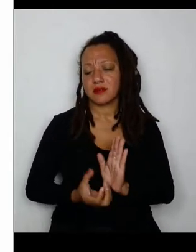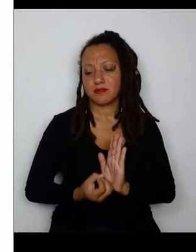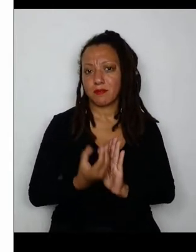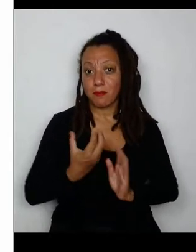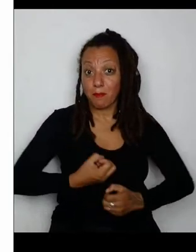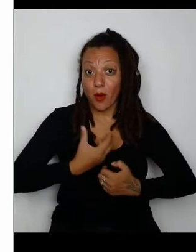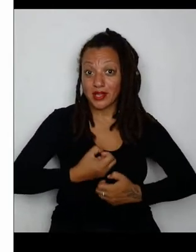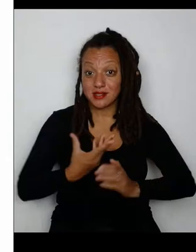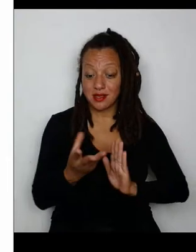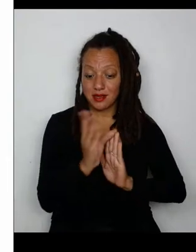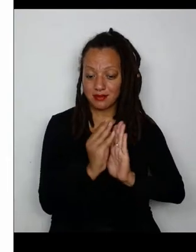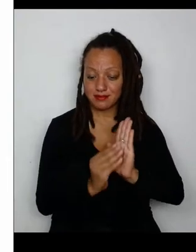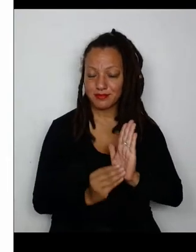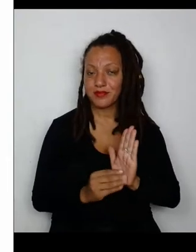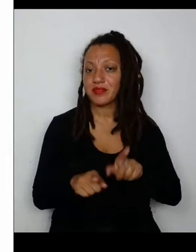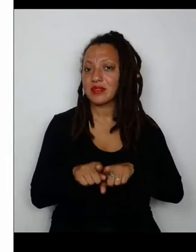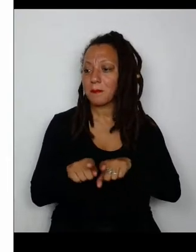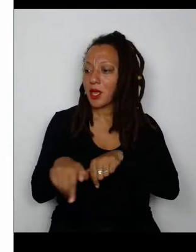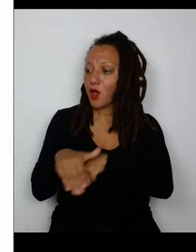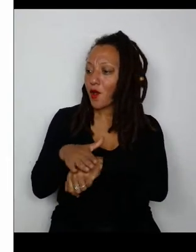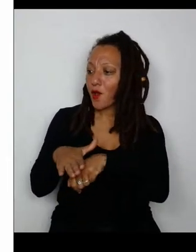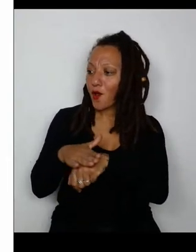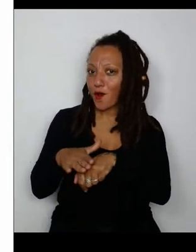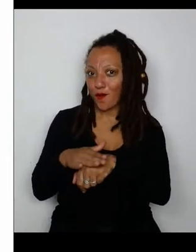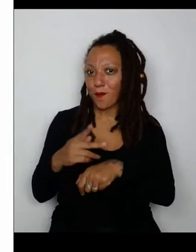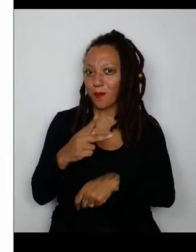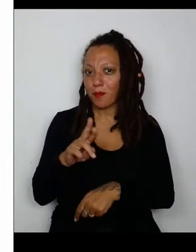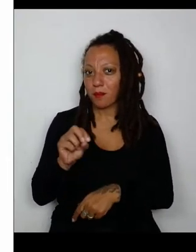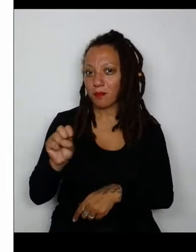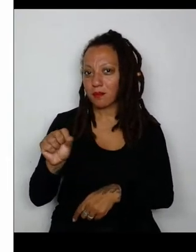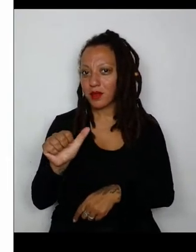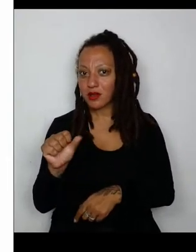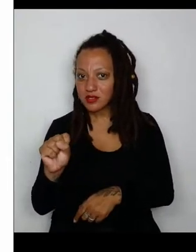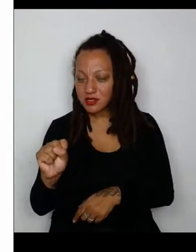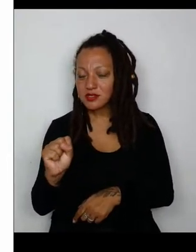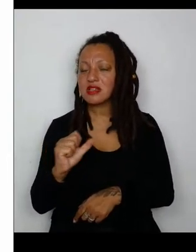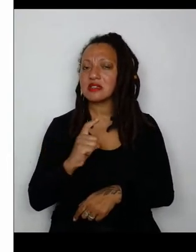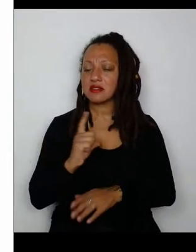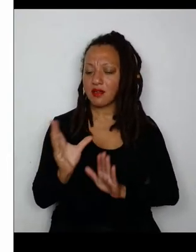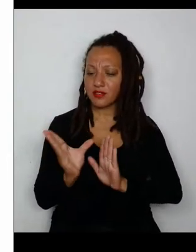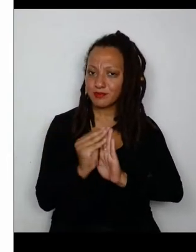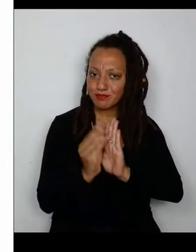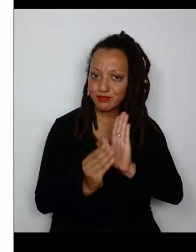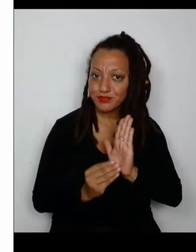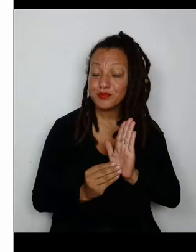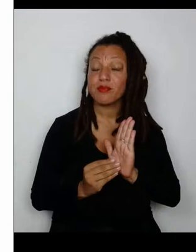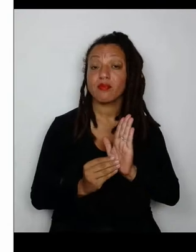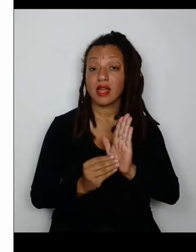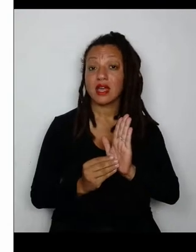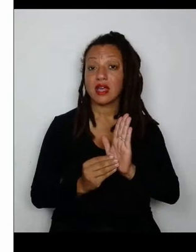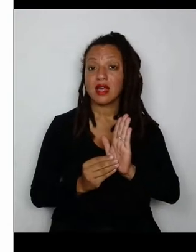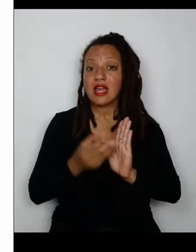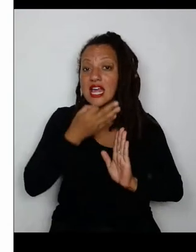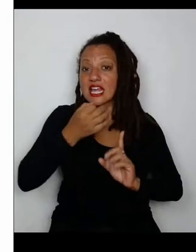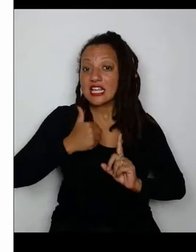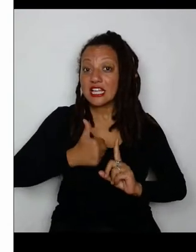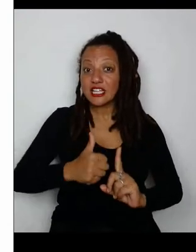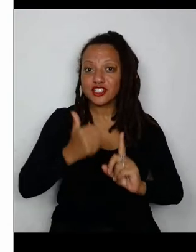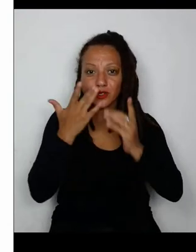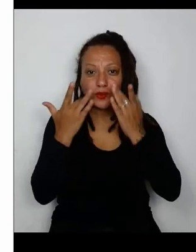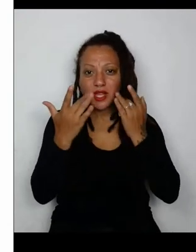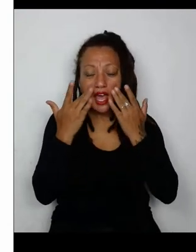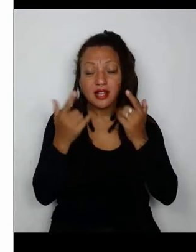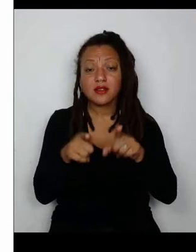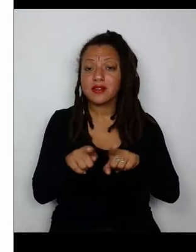alongside theater reviews and reports on the latest fashions all of which he wrote himself under the guise of